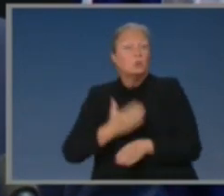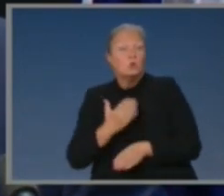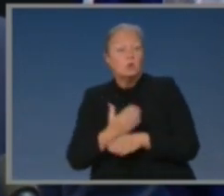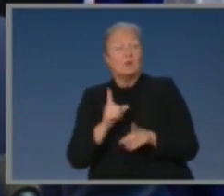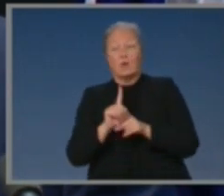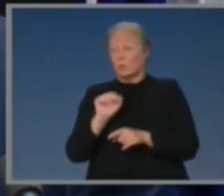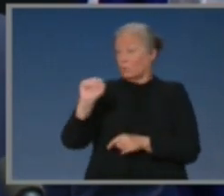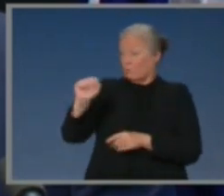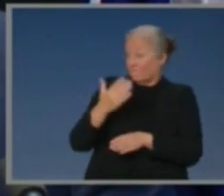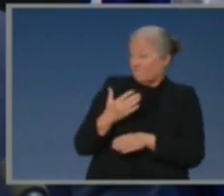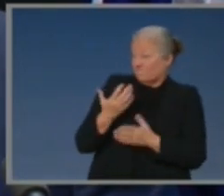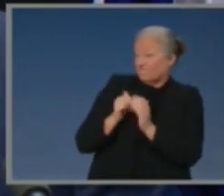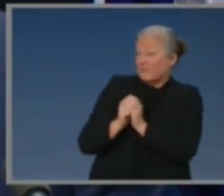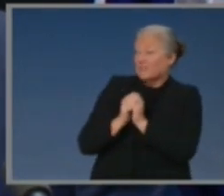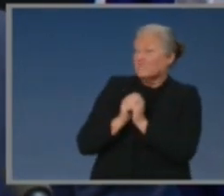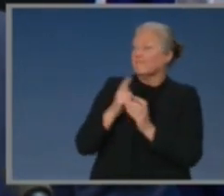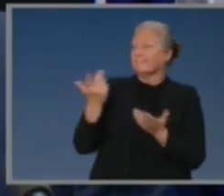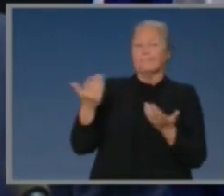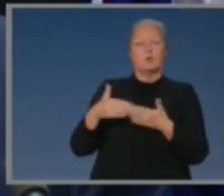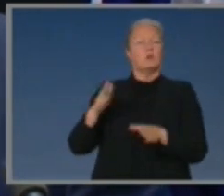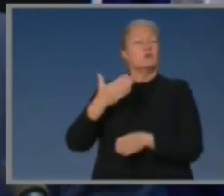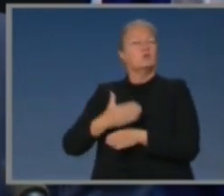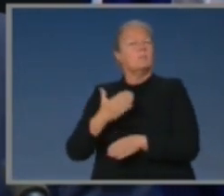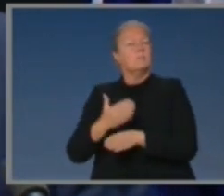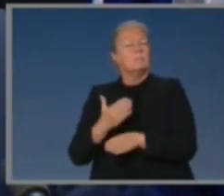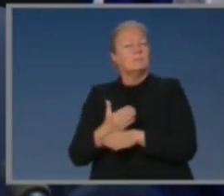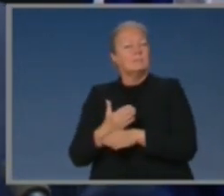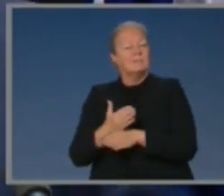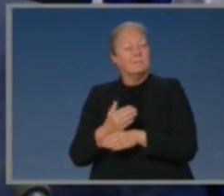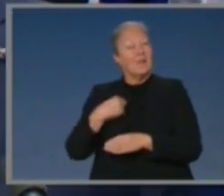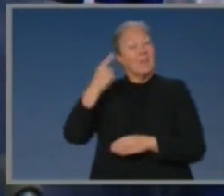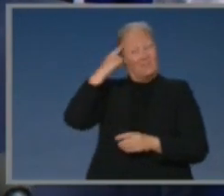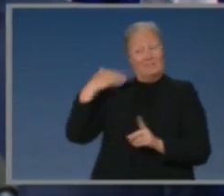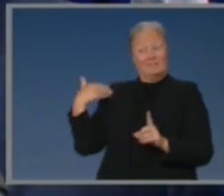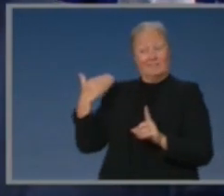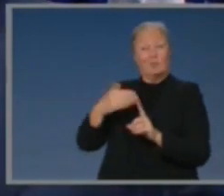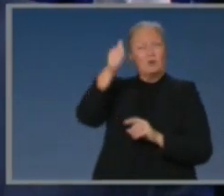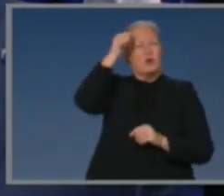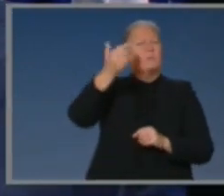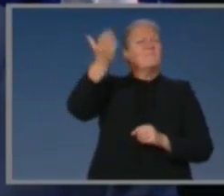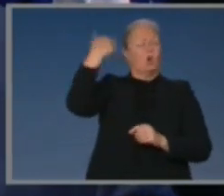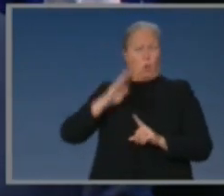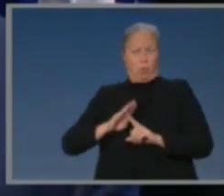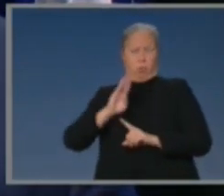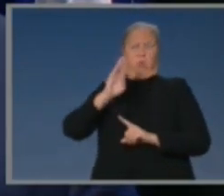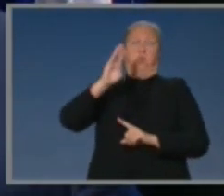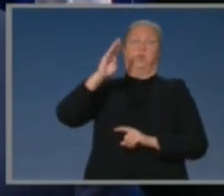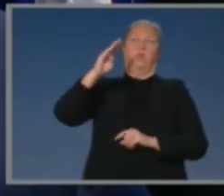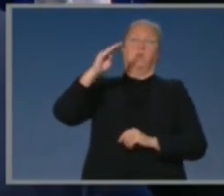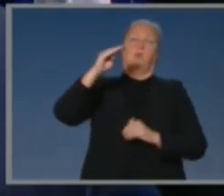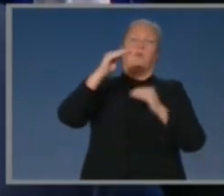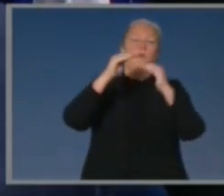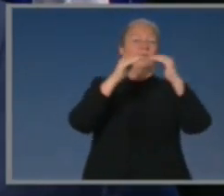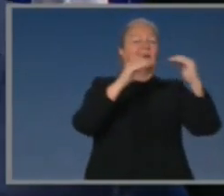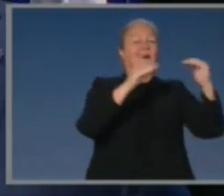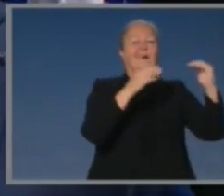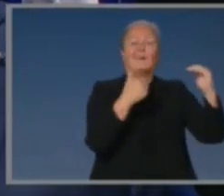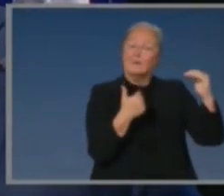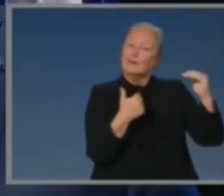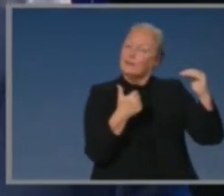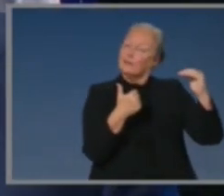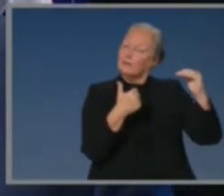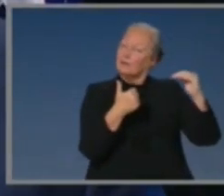curve that I'm looking to address now. We've had great success on flattening the health curve, and that's great, and we all wanted that. But it has come at a price, and we